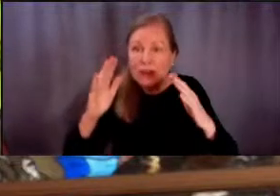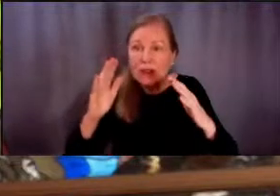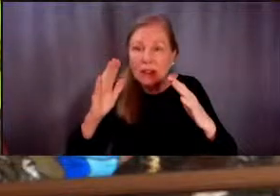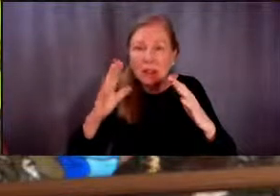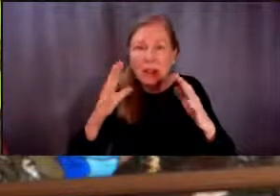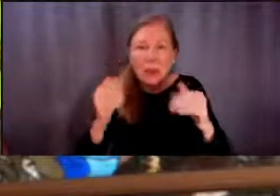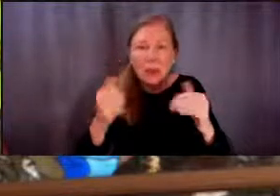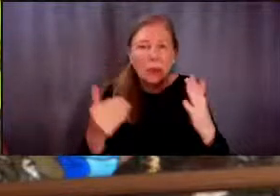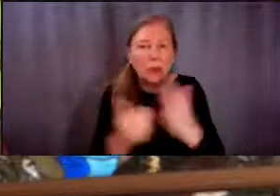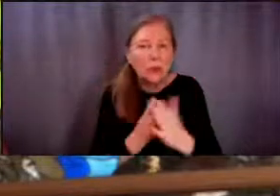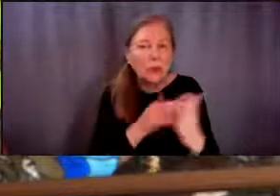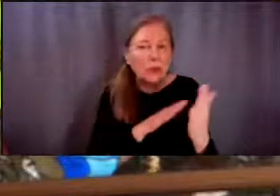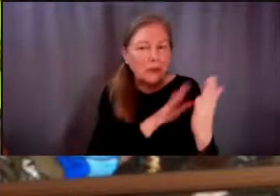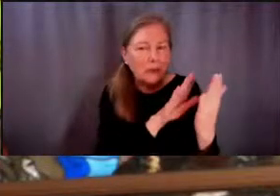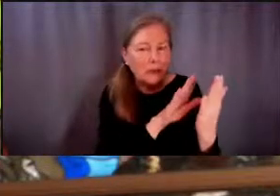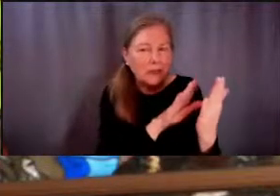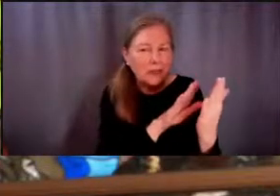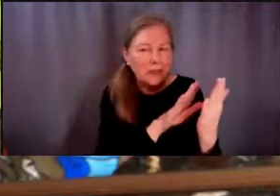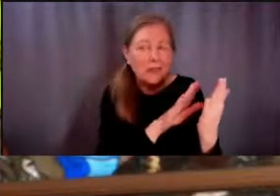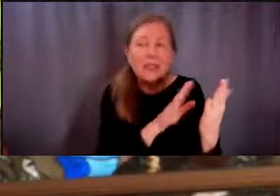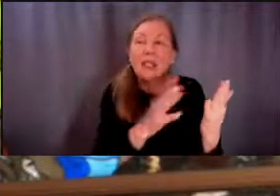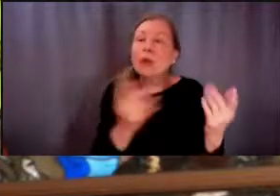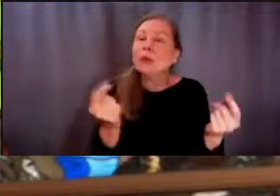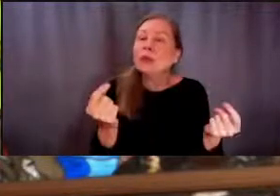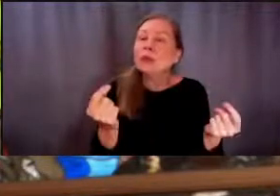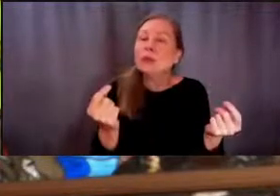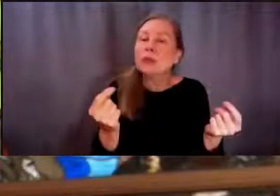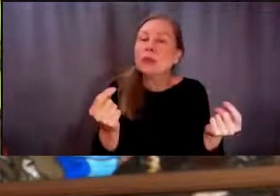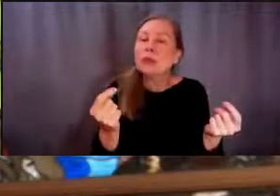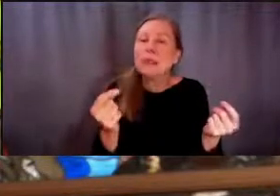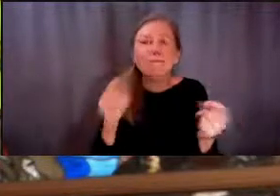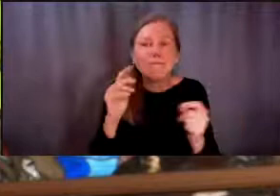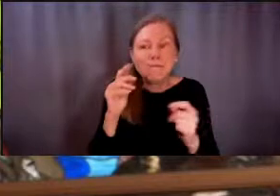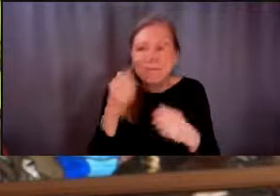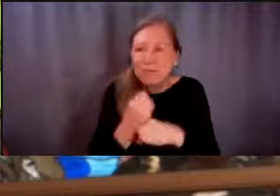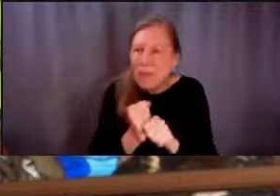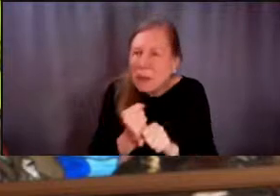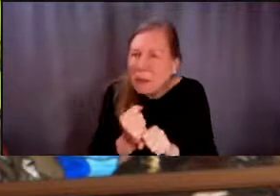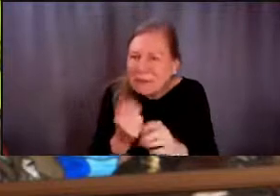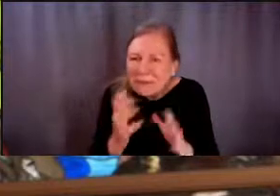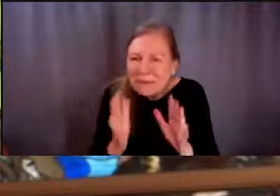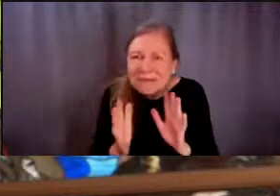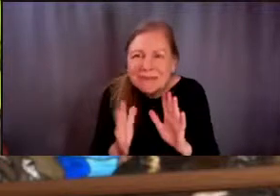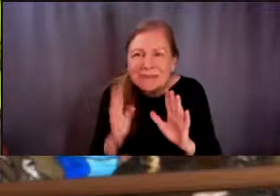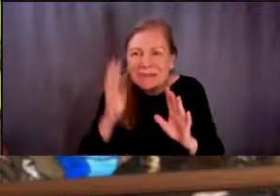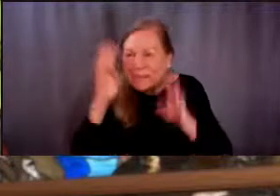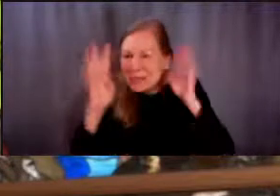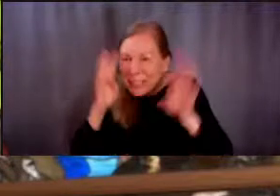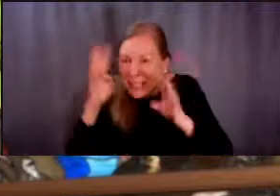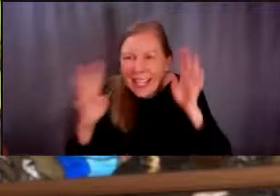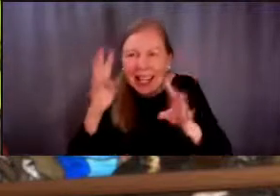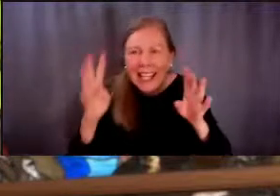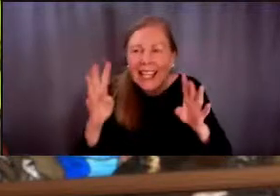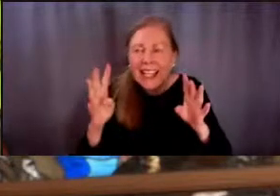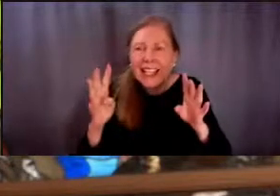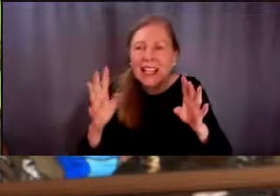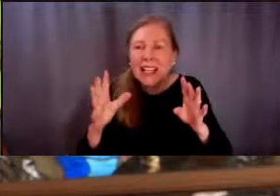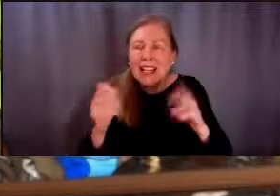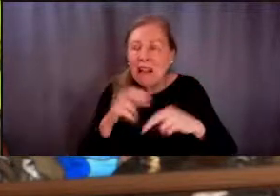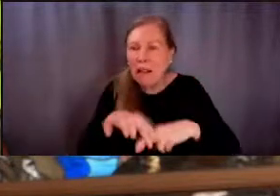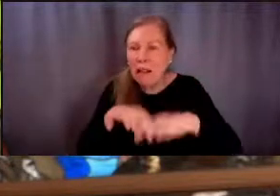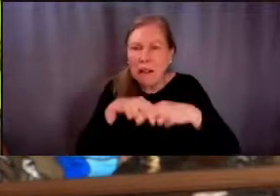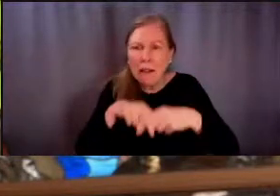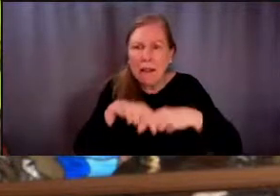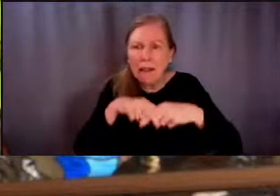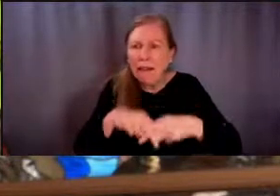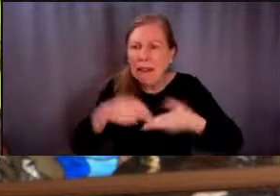Be creative. Don't sit still worrying your life away, letting your troubles wrap you up tighter than a